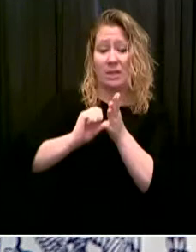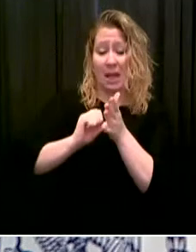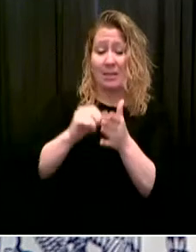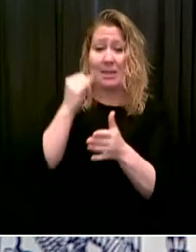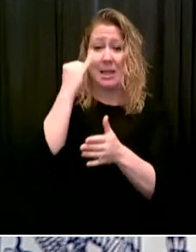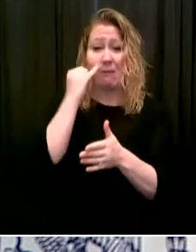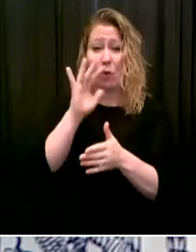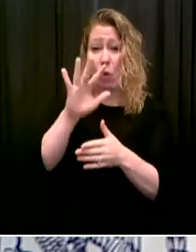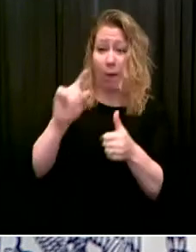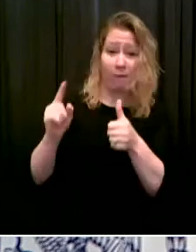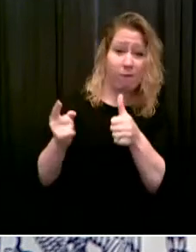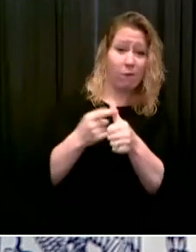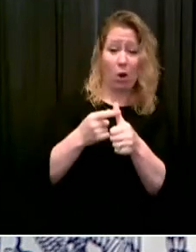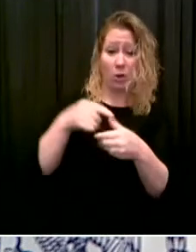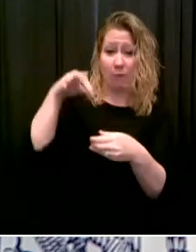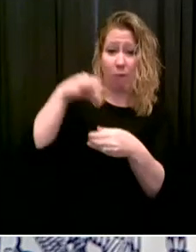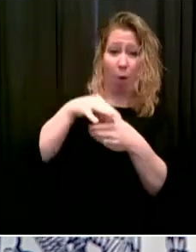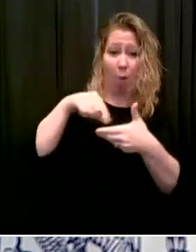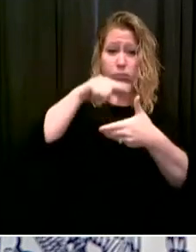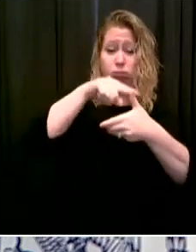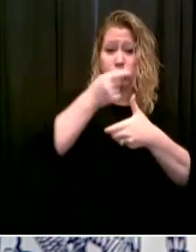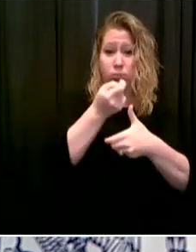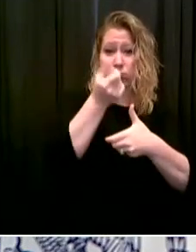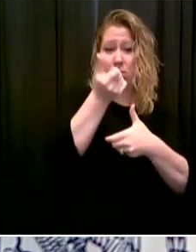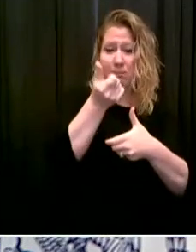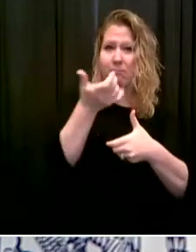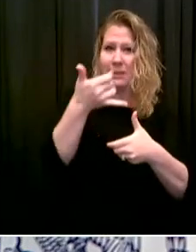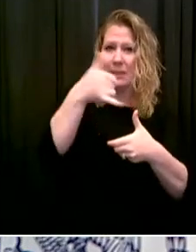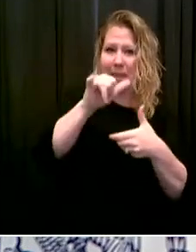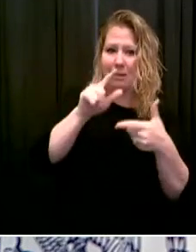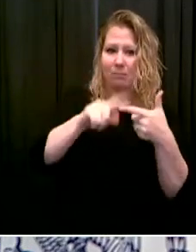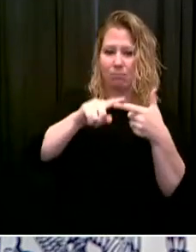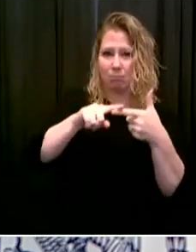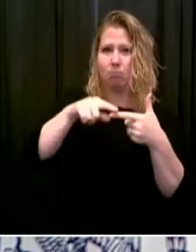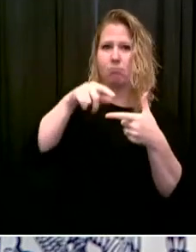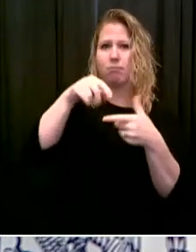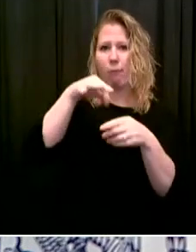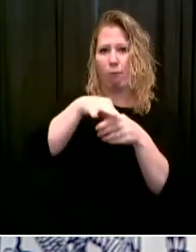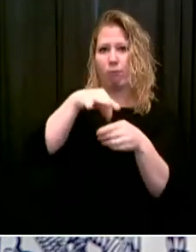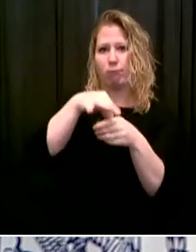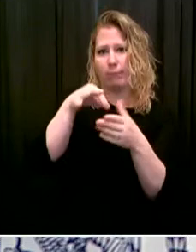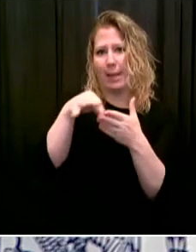see the state of affairs right now. Next is Shant from the Daily News.